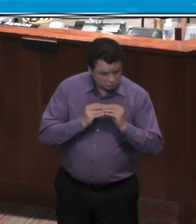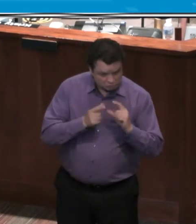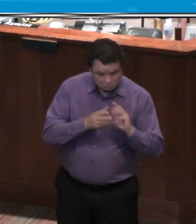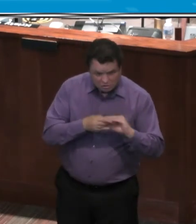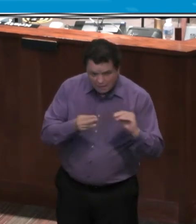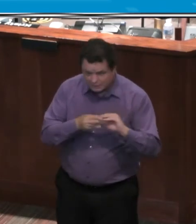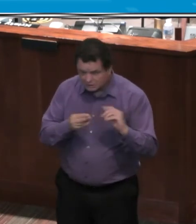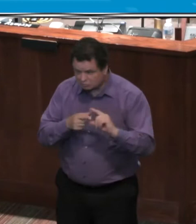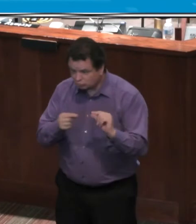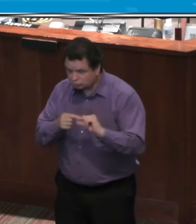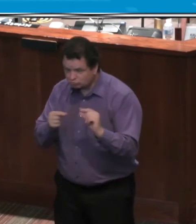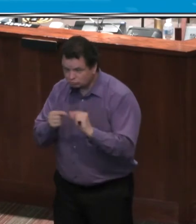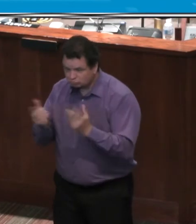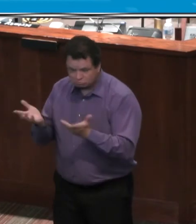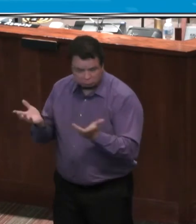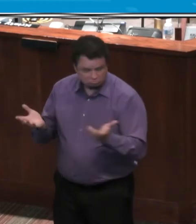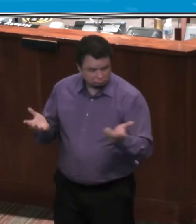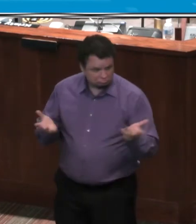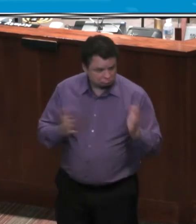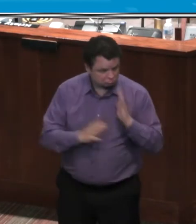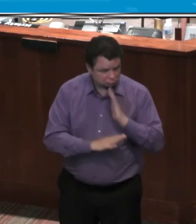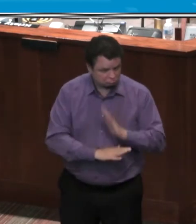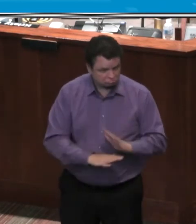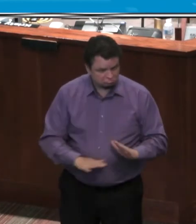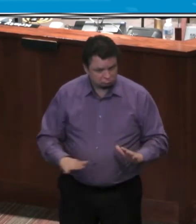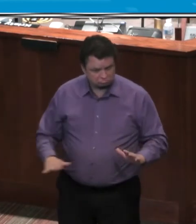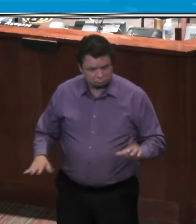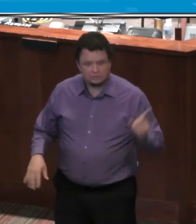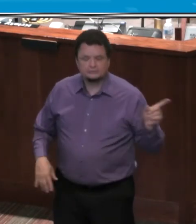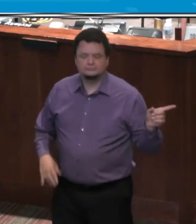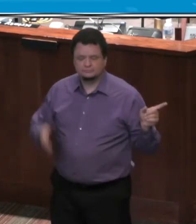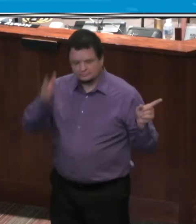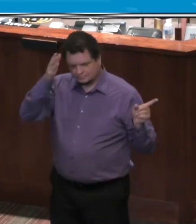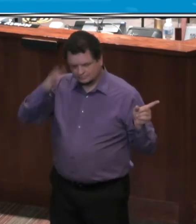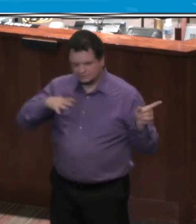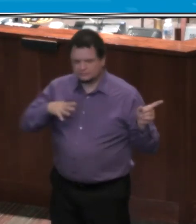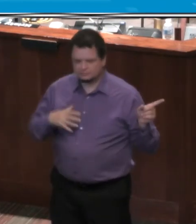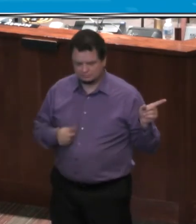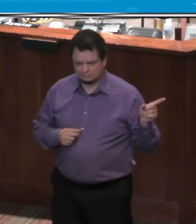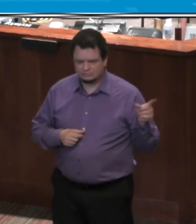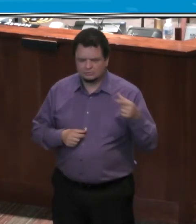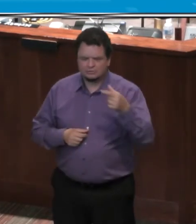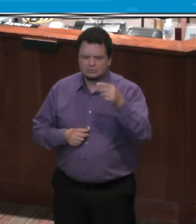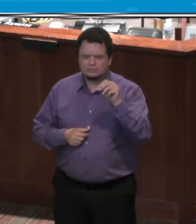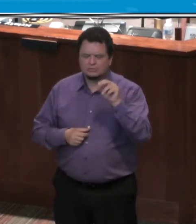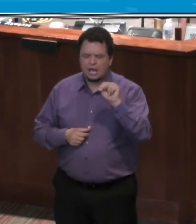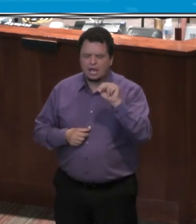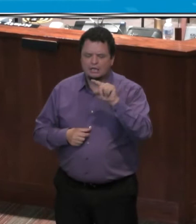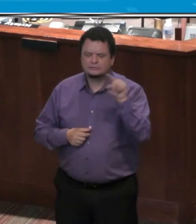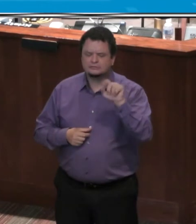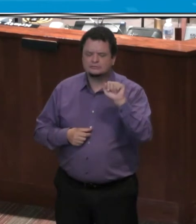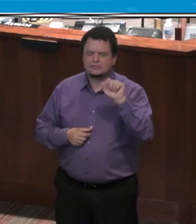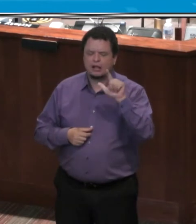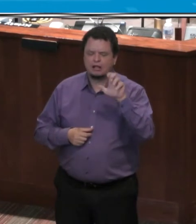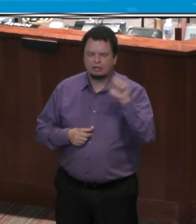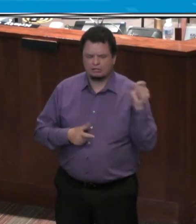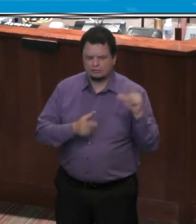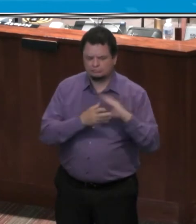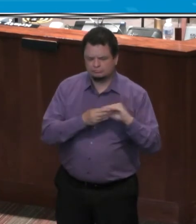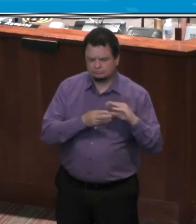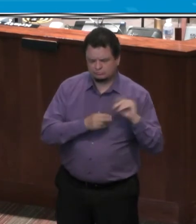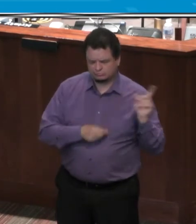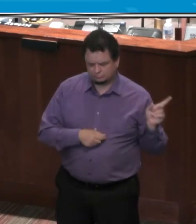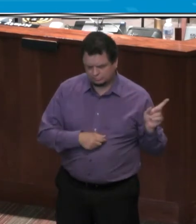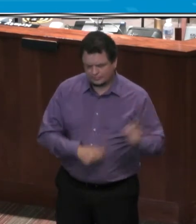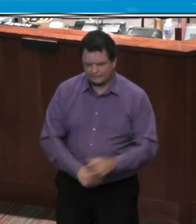This is Commissioner Gonzalez. Yes, we hear you. Oh, thanks. I just wanted to thank Joyce and RISE